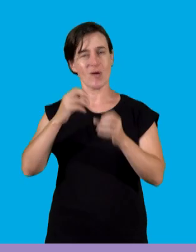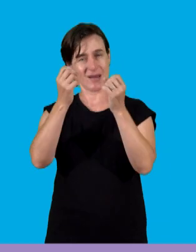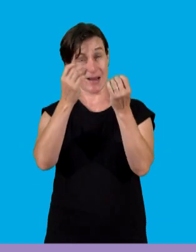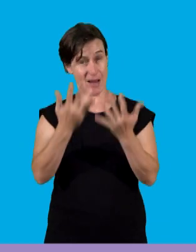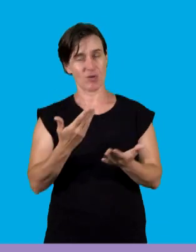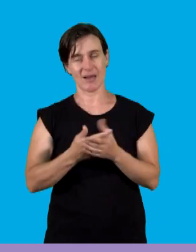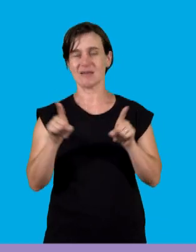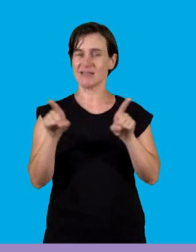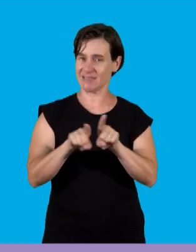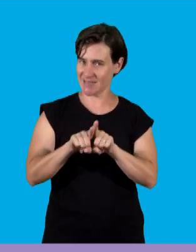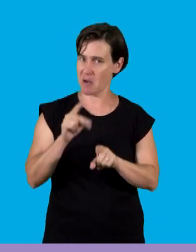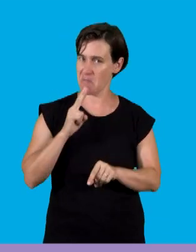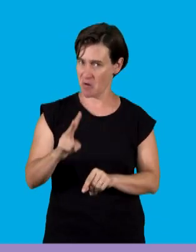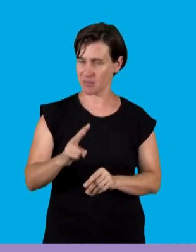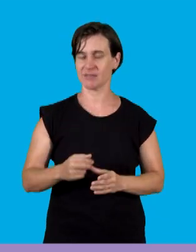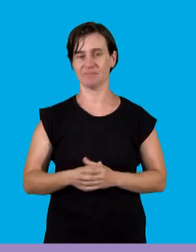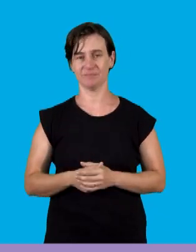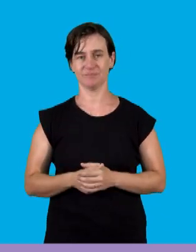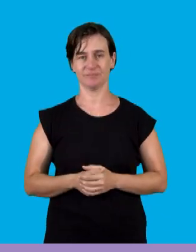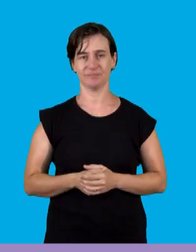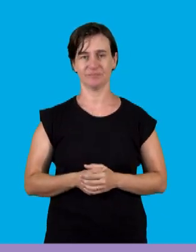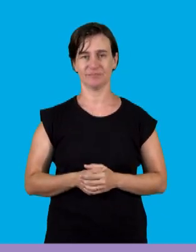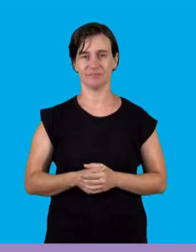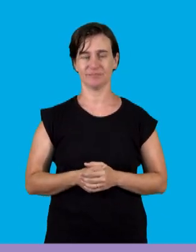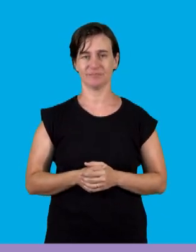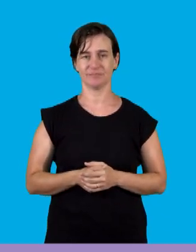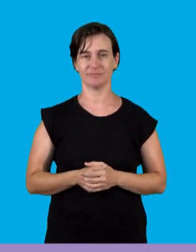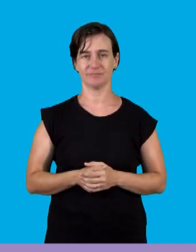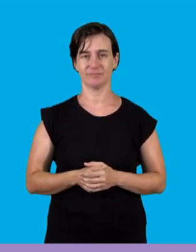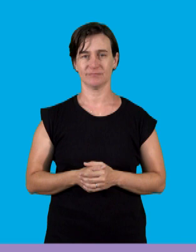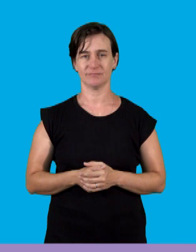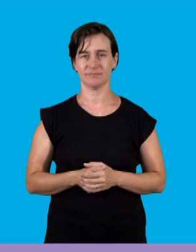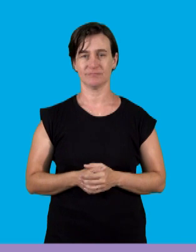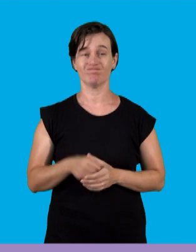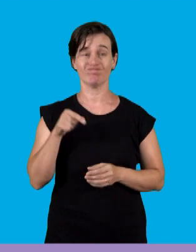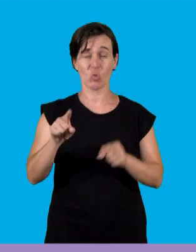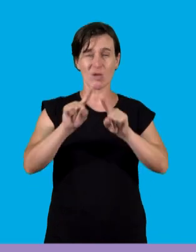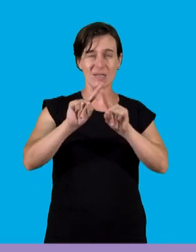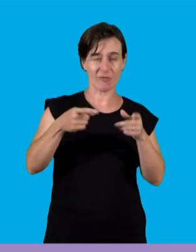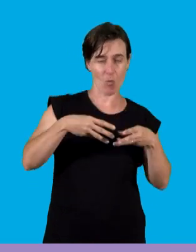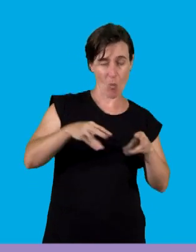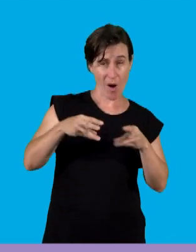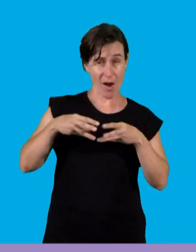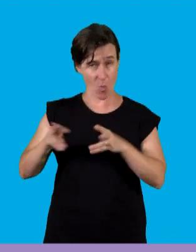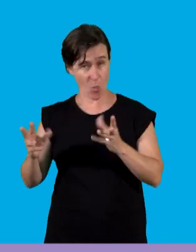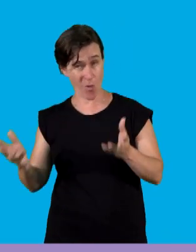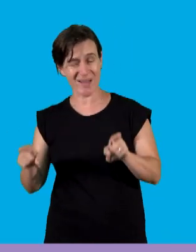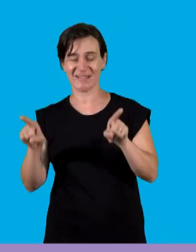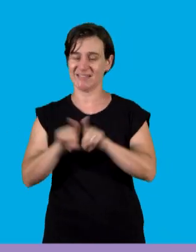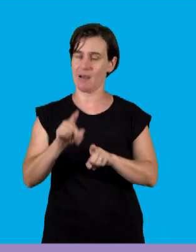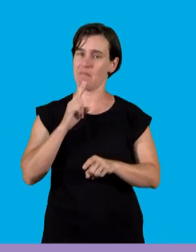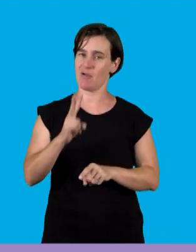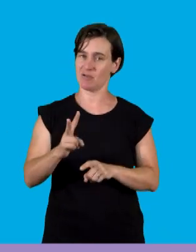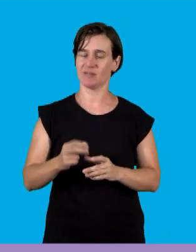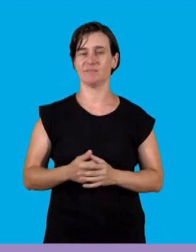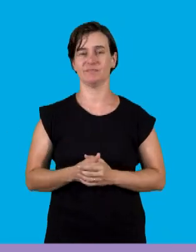going to be 3 raised to the exponent of 8. So as we can see there, that the different methods, they